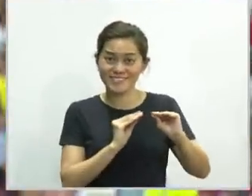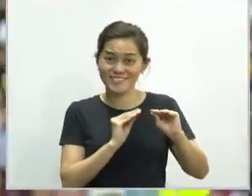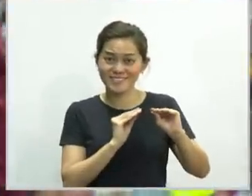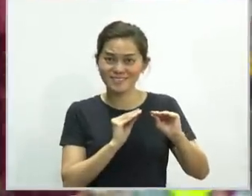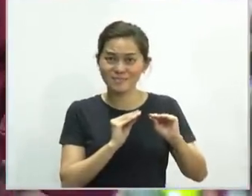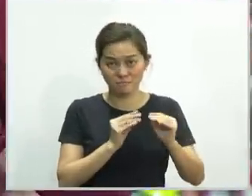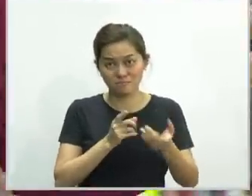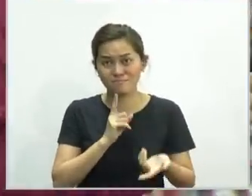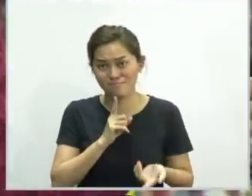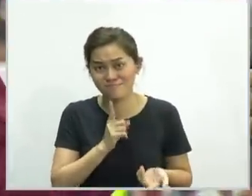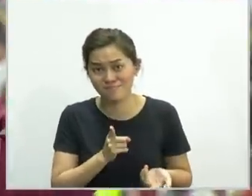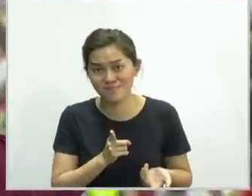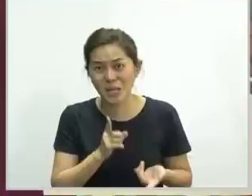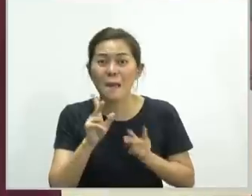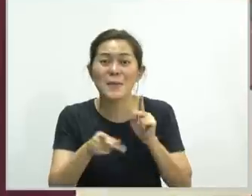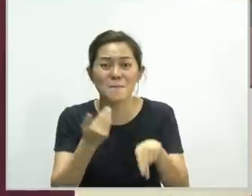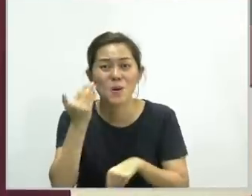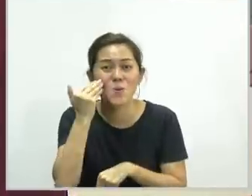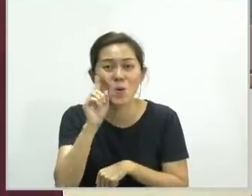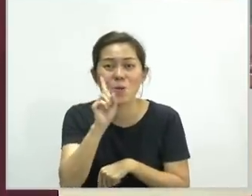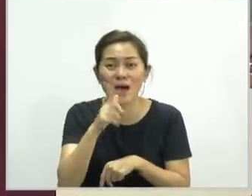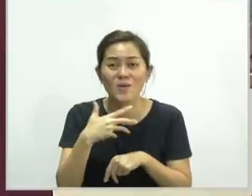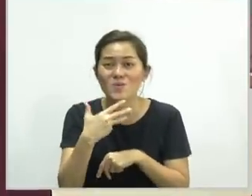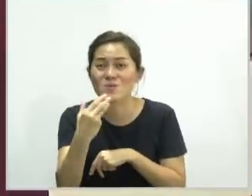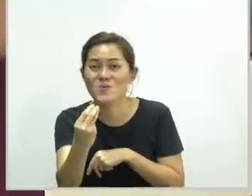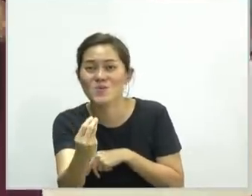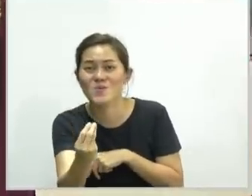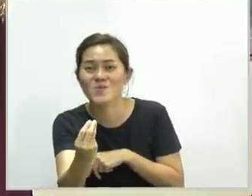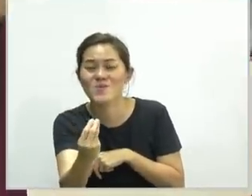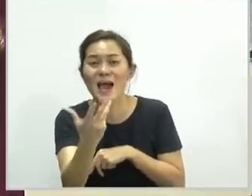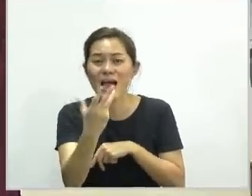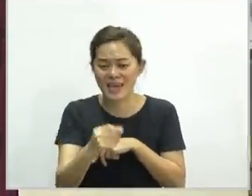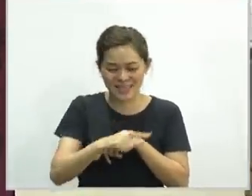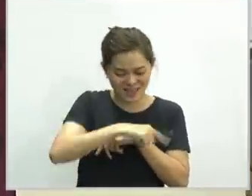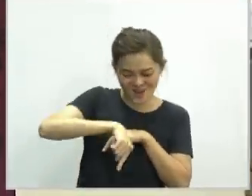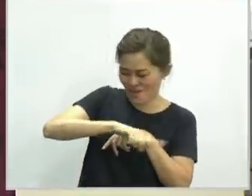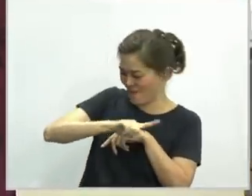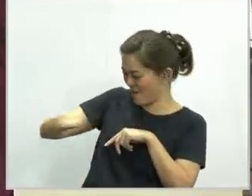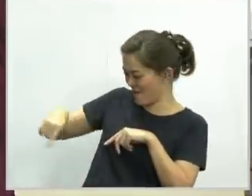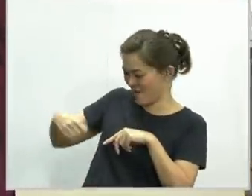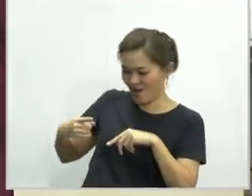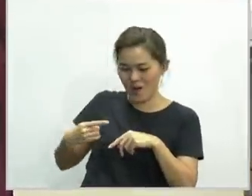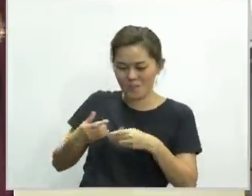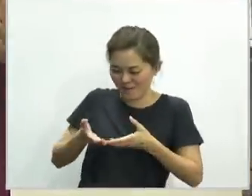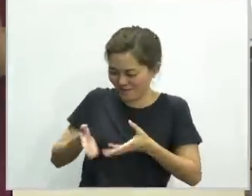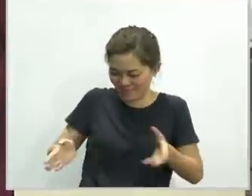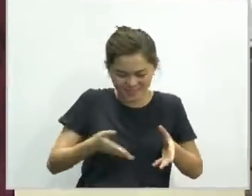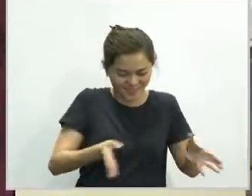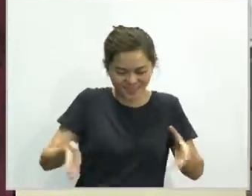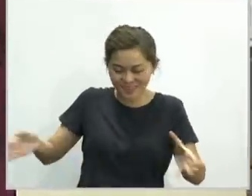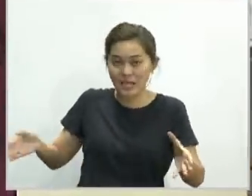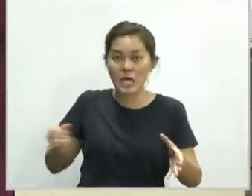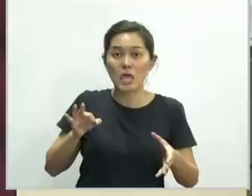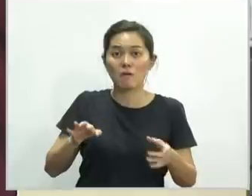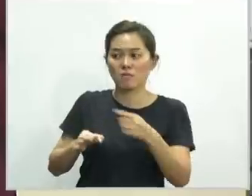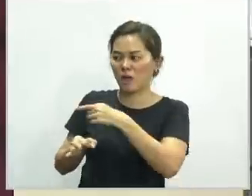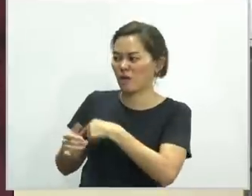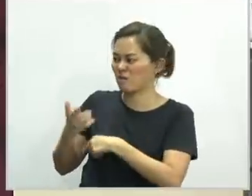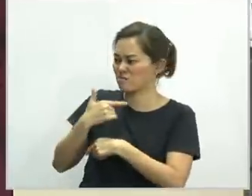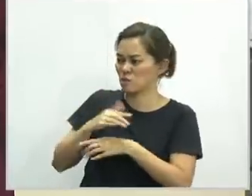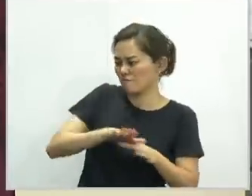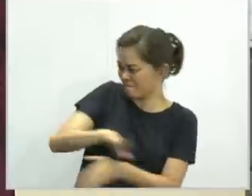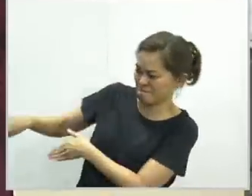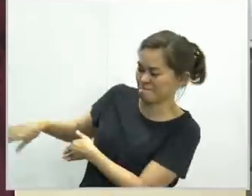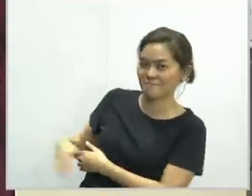Honestly, people know where you're going, and they'll make way for you. And if they don't, push them.